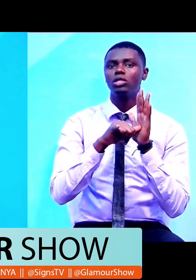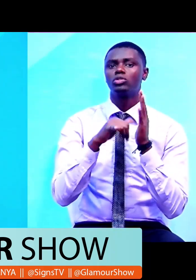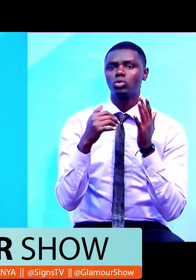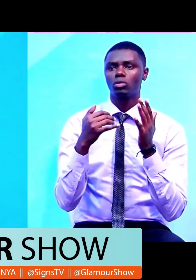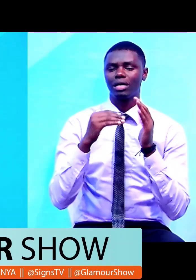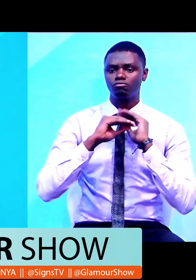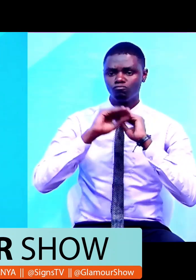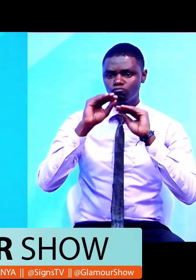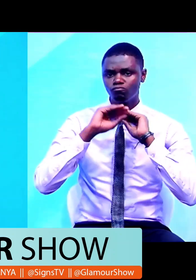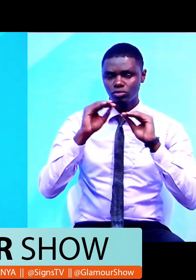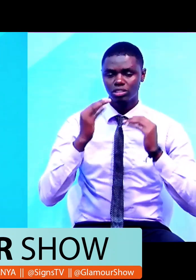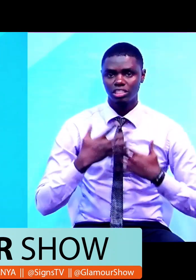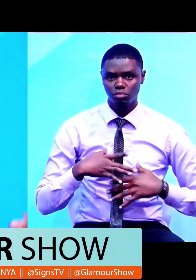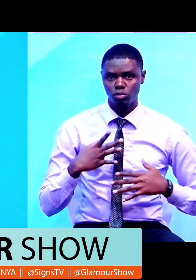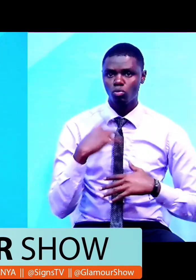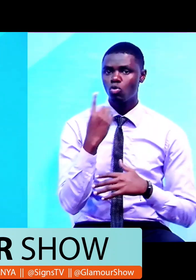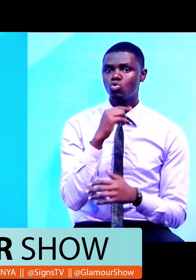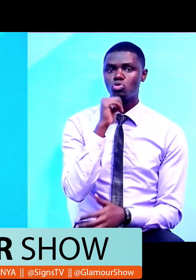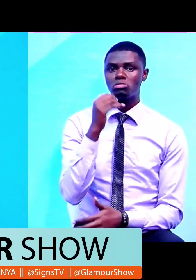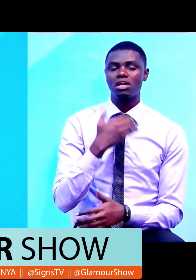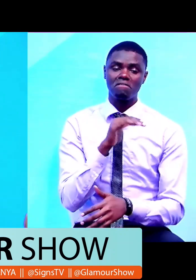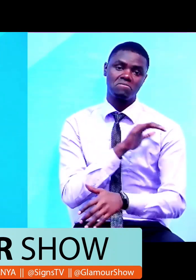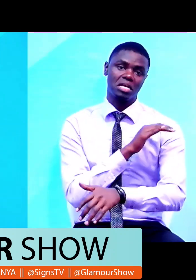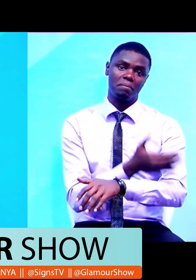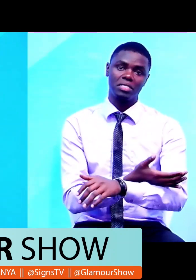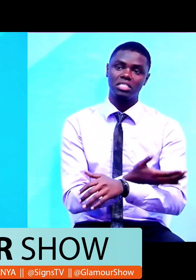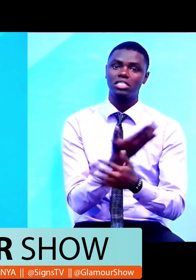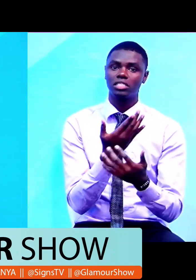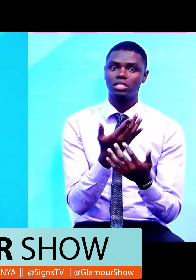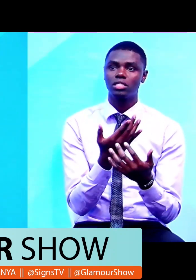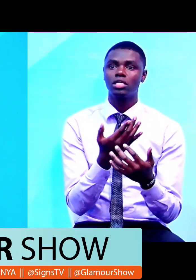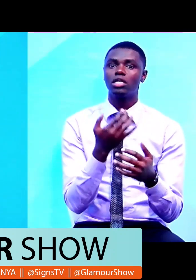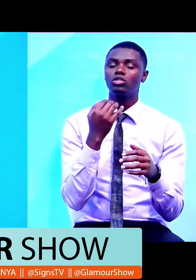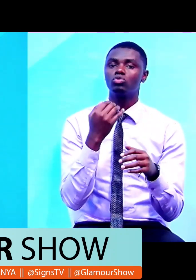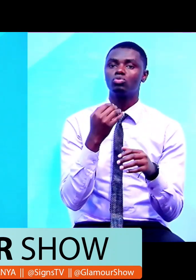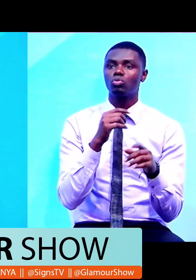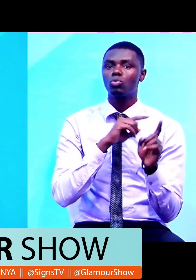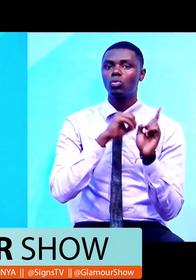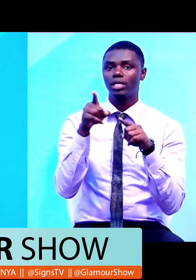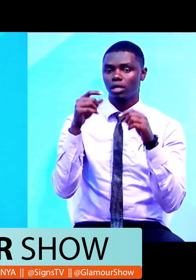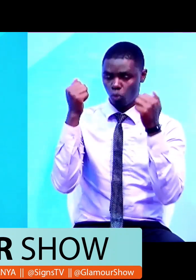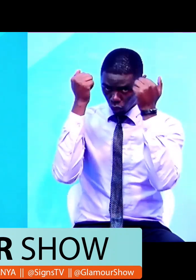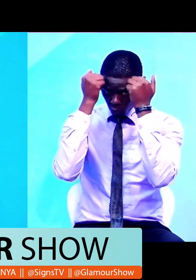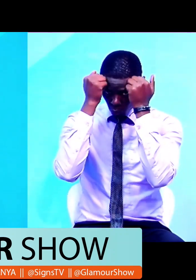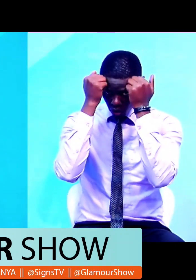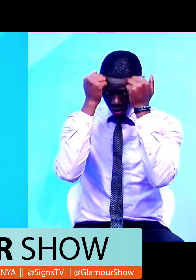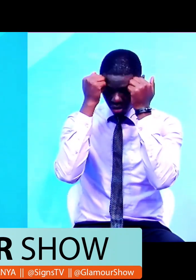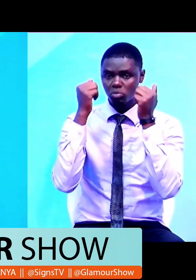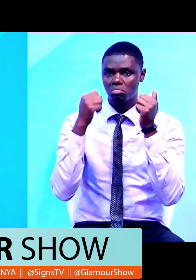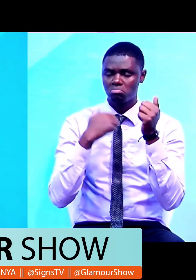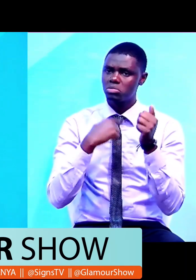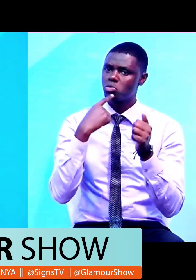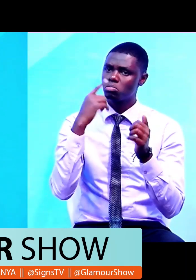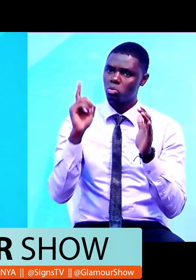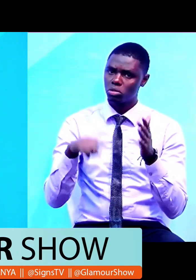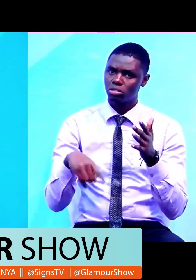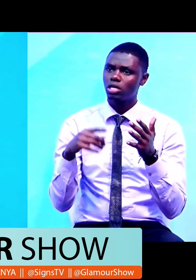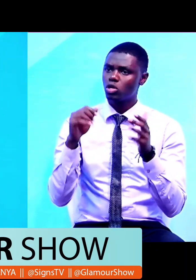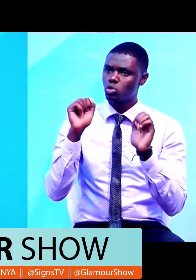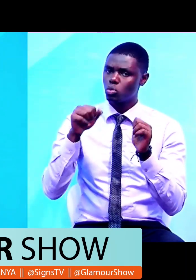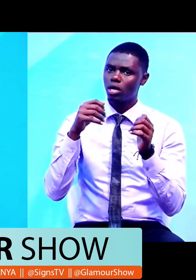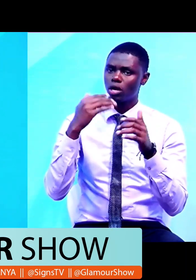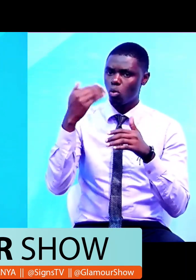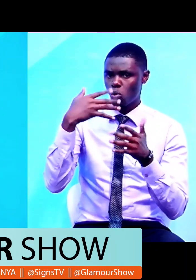teach people who don't have the capacity to go to a cosmetology school. So I tell them you can always learn